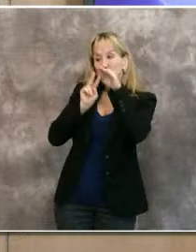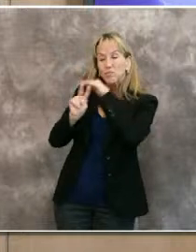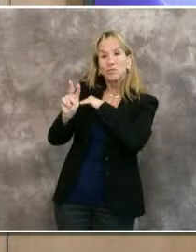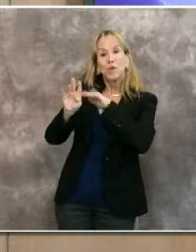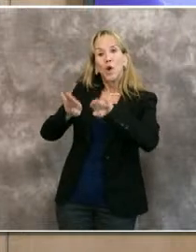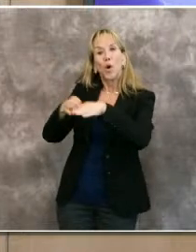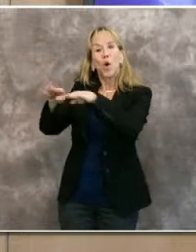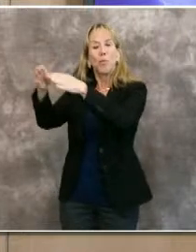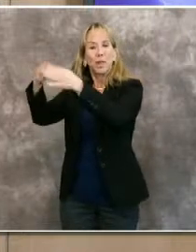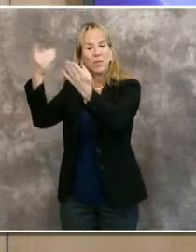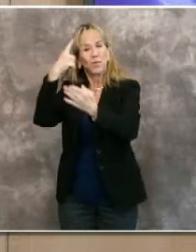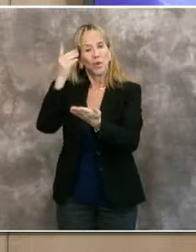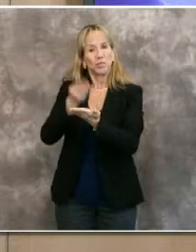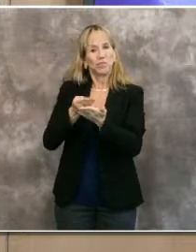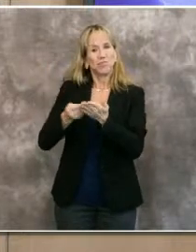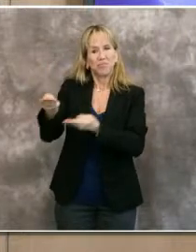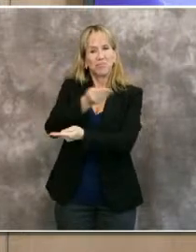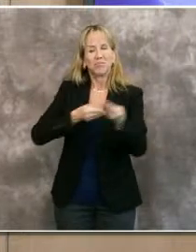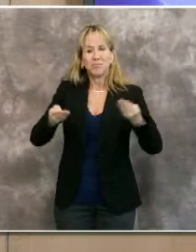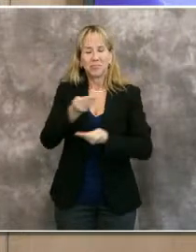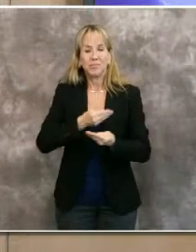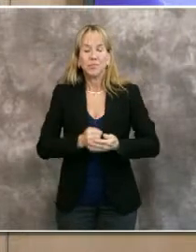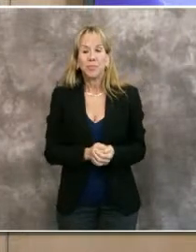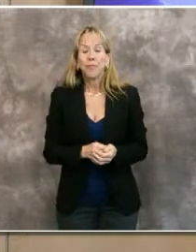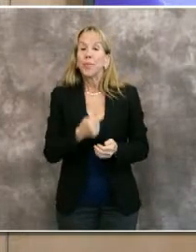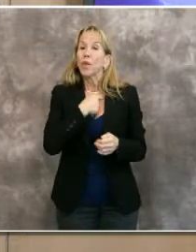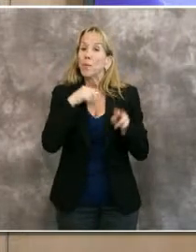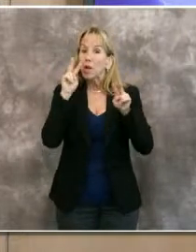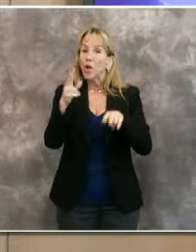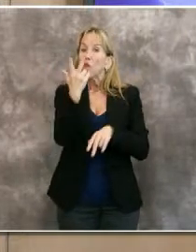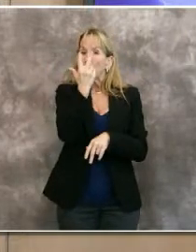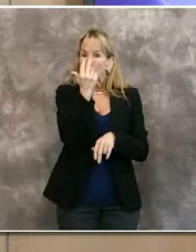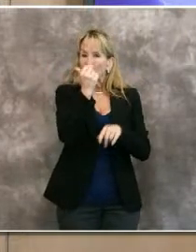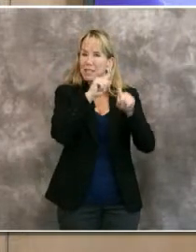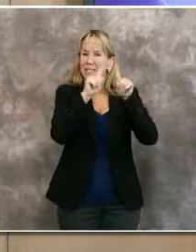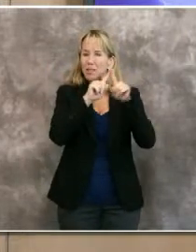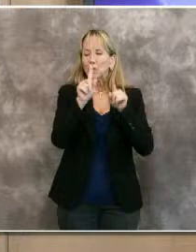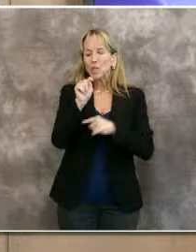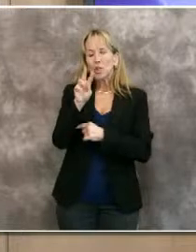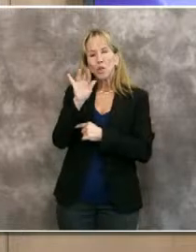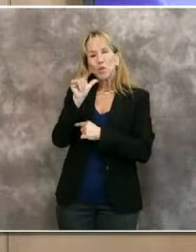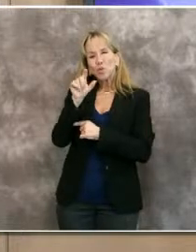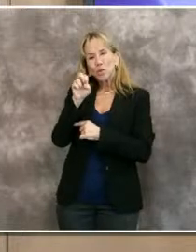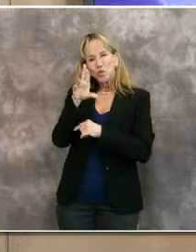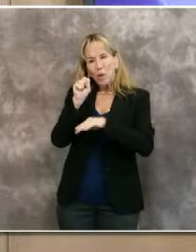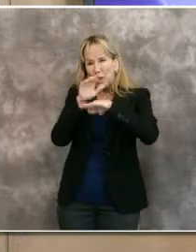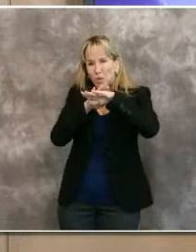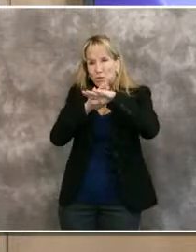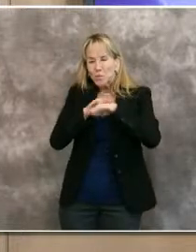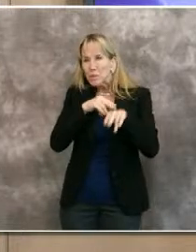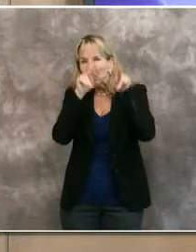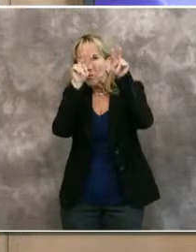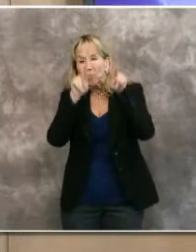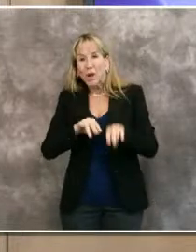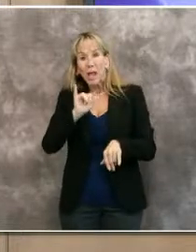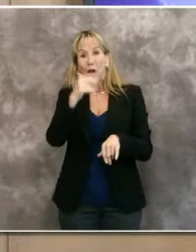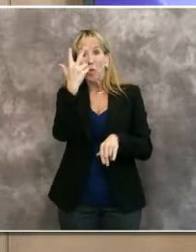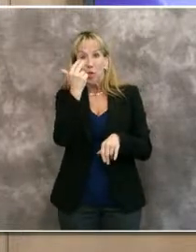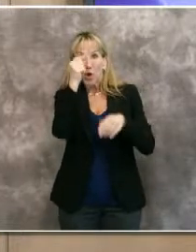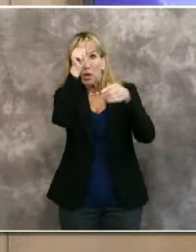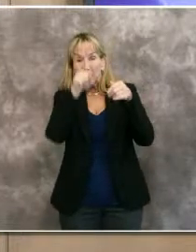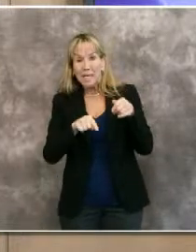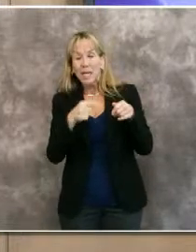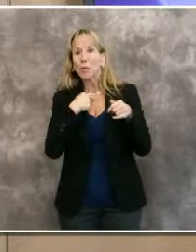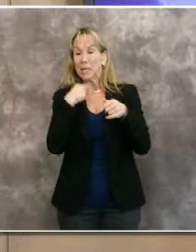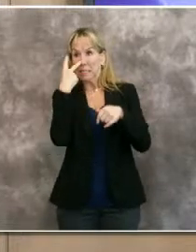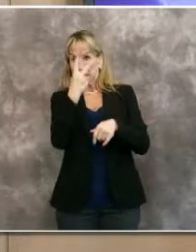times, we have 13 triggers that we measure on a daily basis that guide us in terms of the ability to continue to reopen and